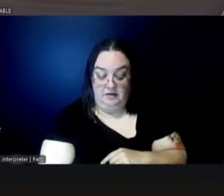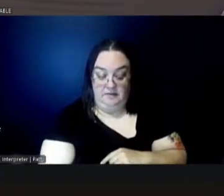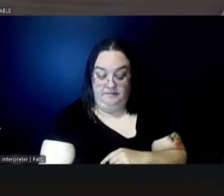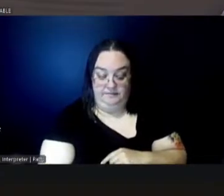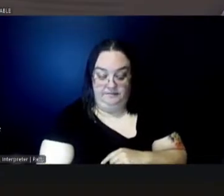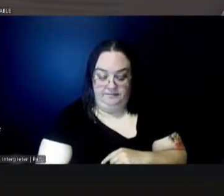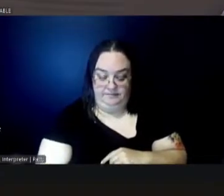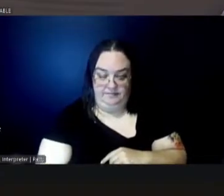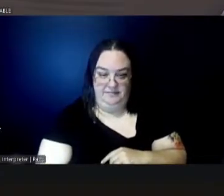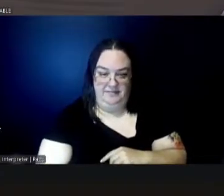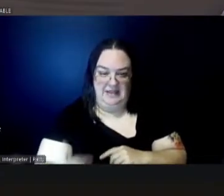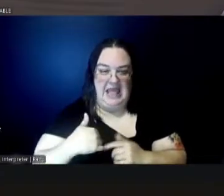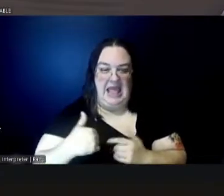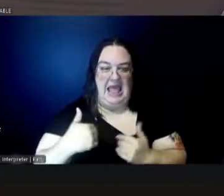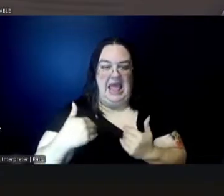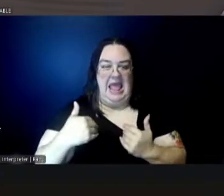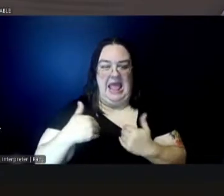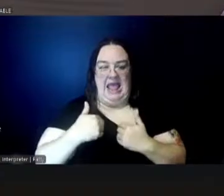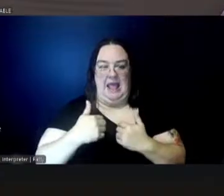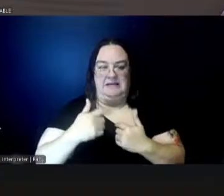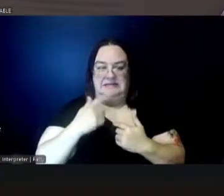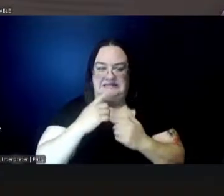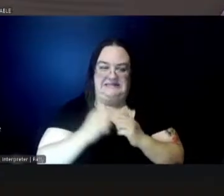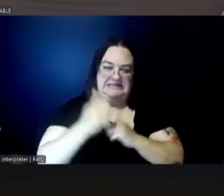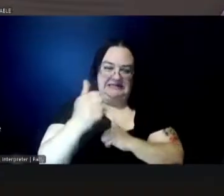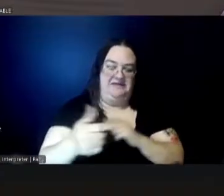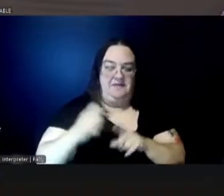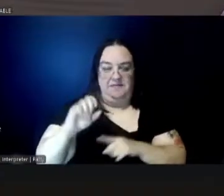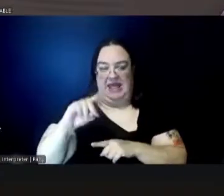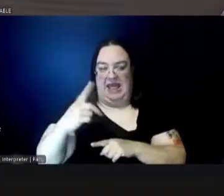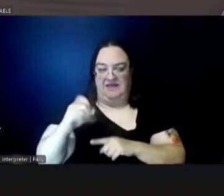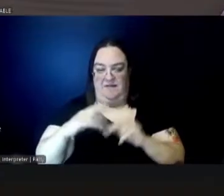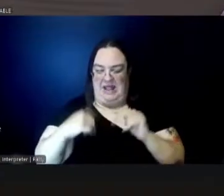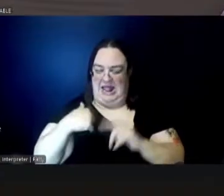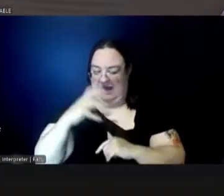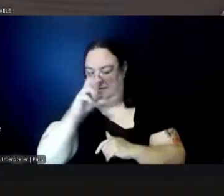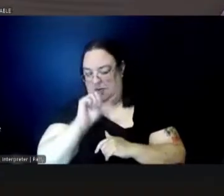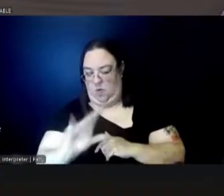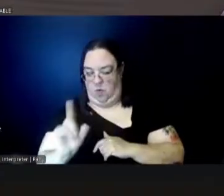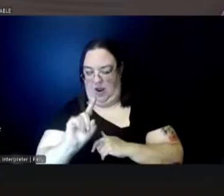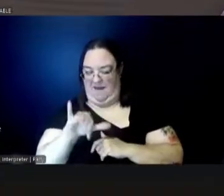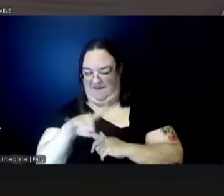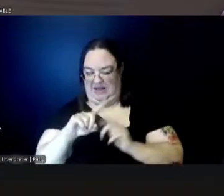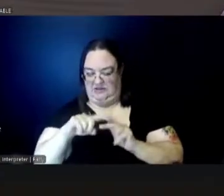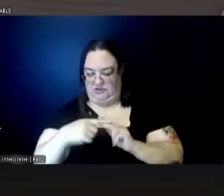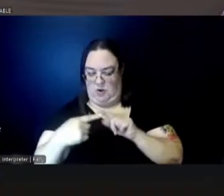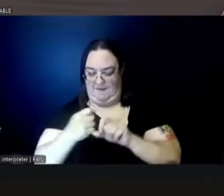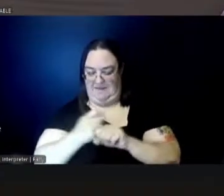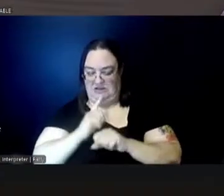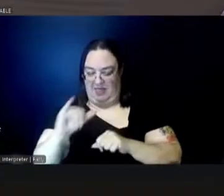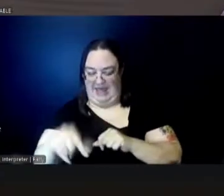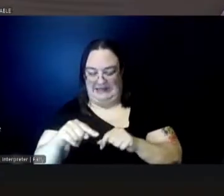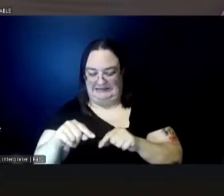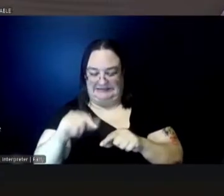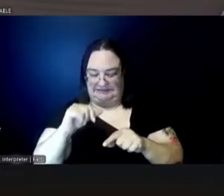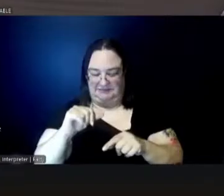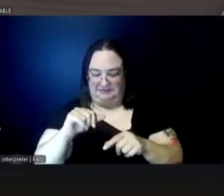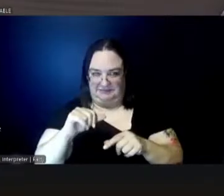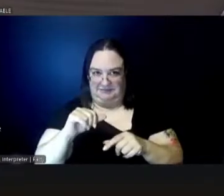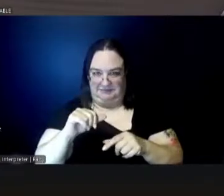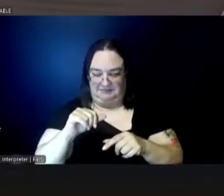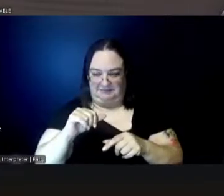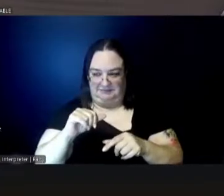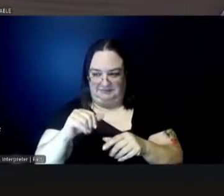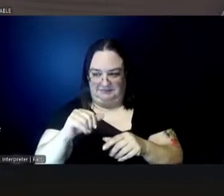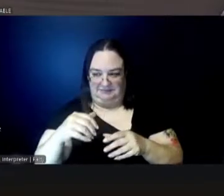to approximate where the edge of the field would start, and making sure that that was outside of any of the significant grading